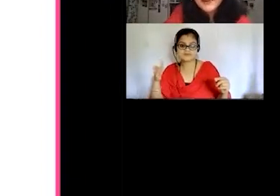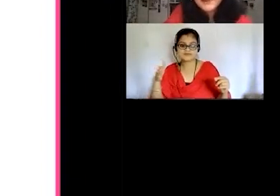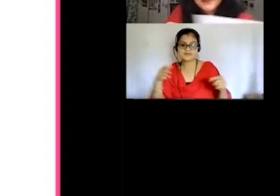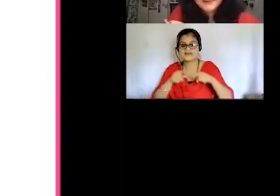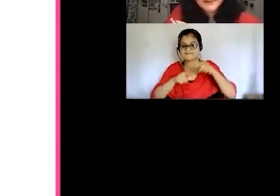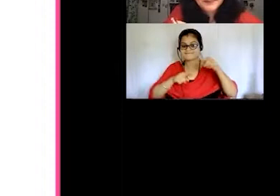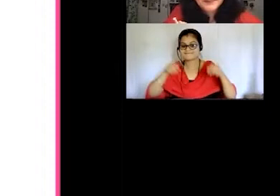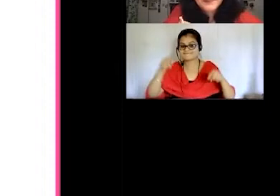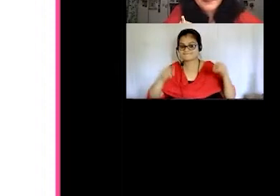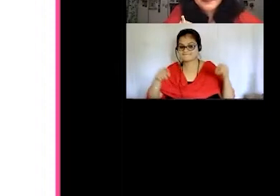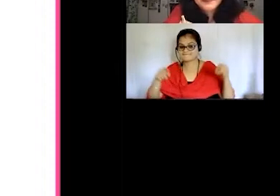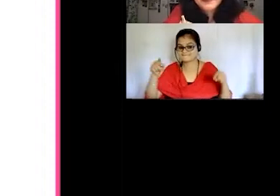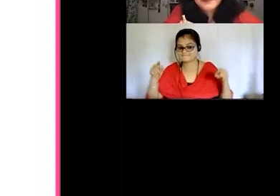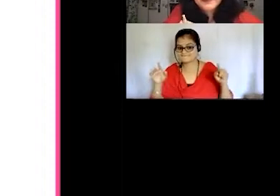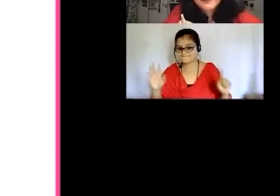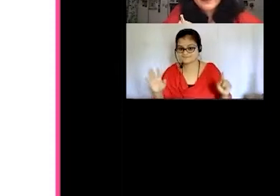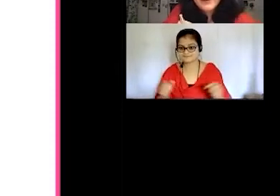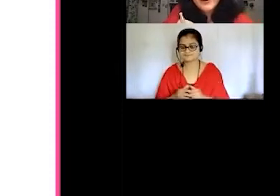pattern.